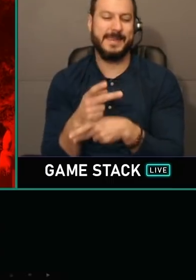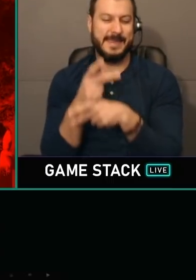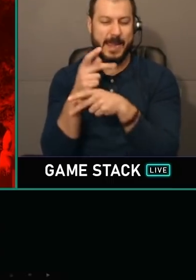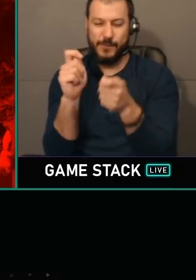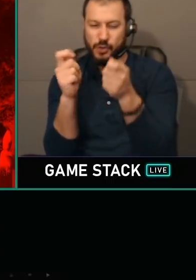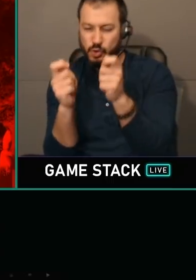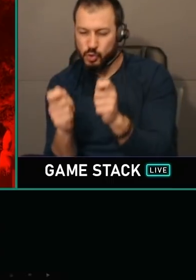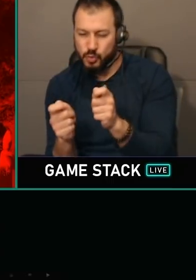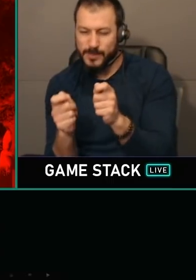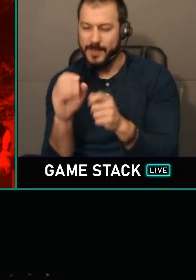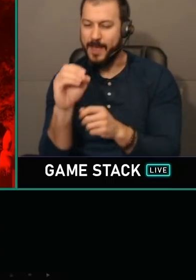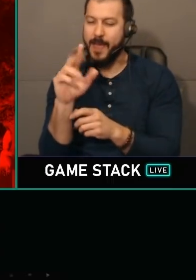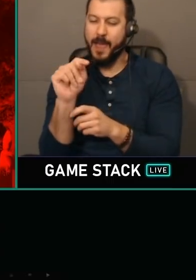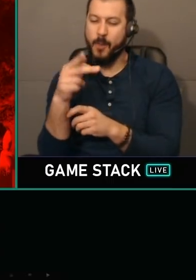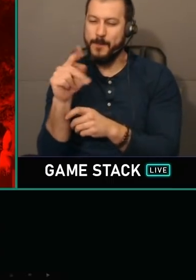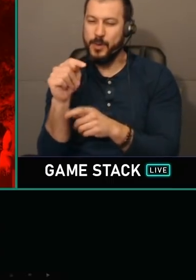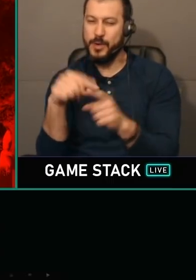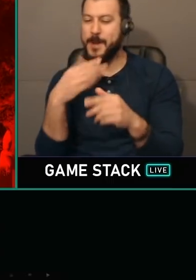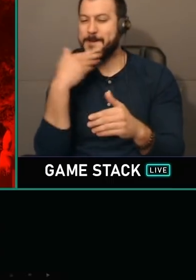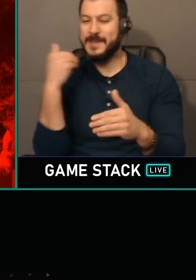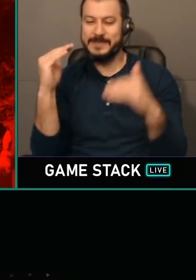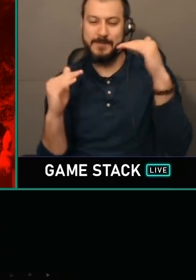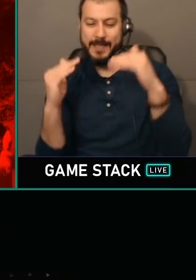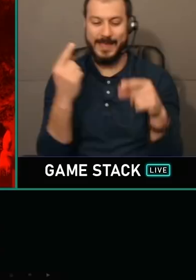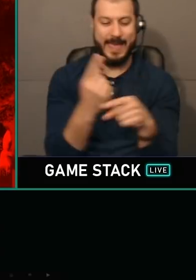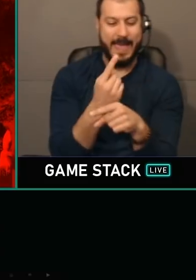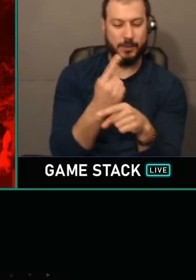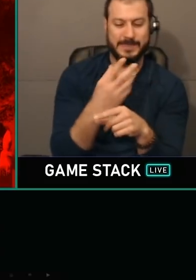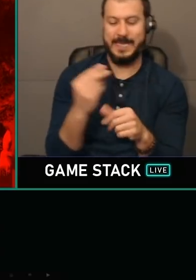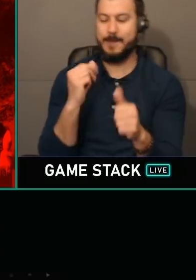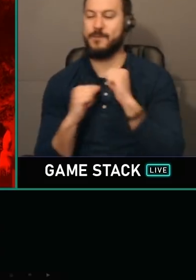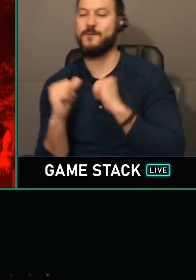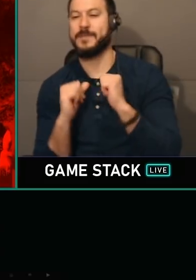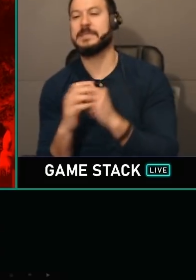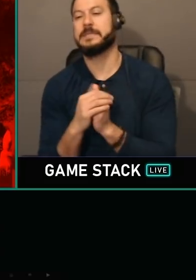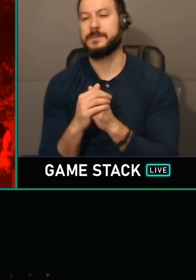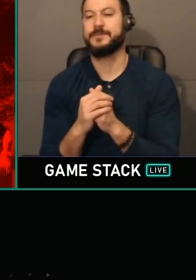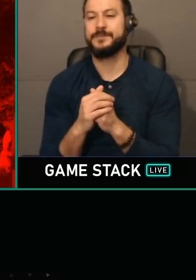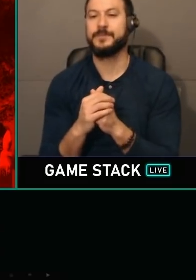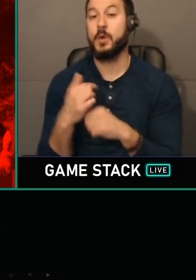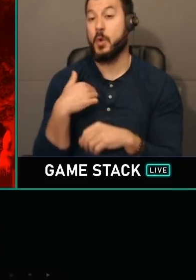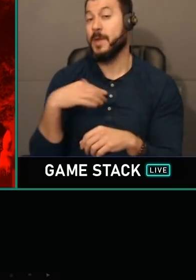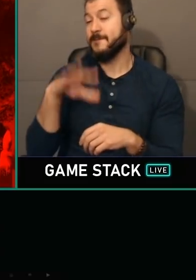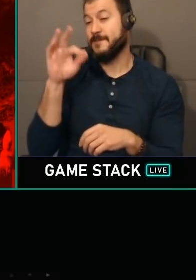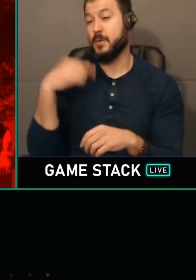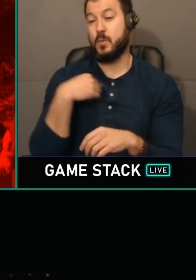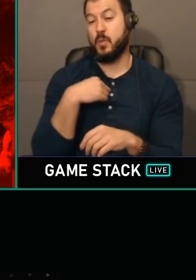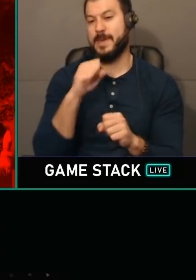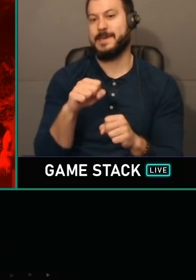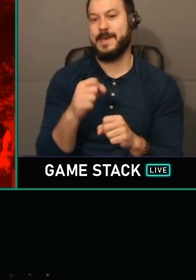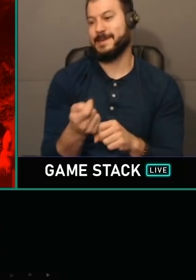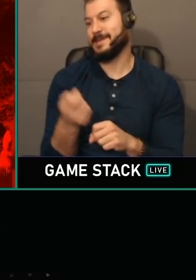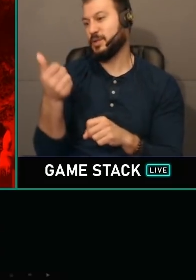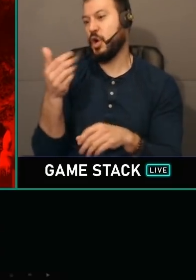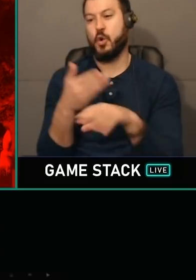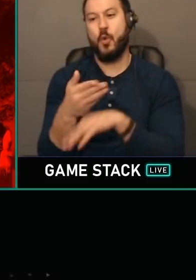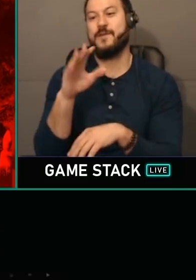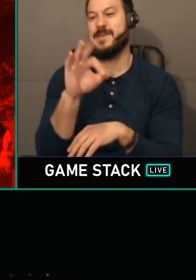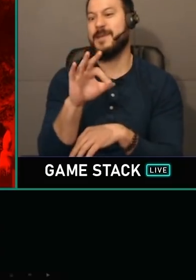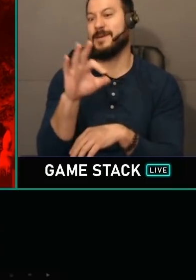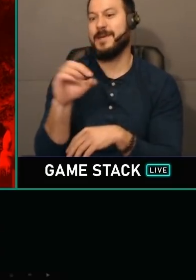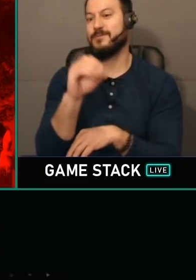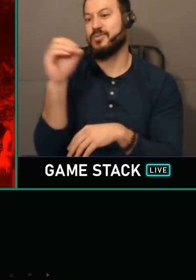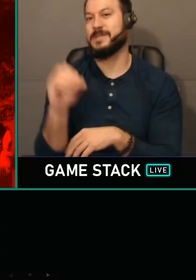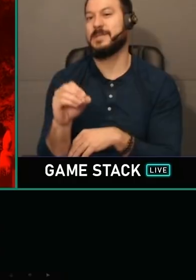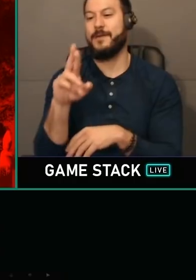of output to best balance accuracy and performance. We have found that we can discard over 99% of the